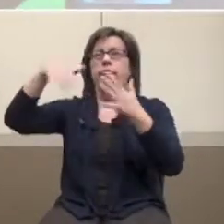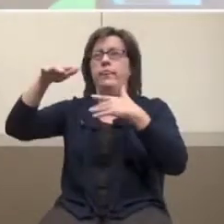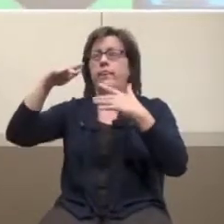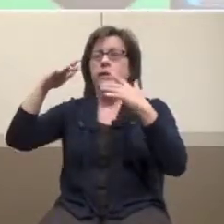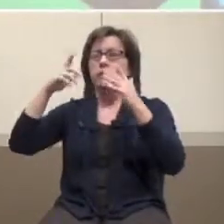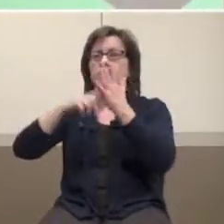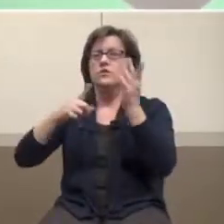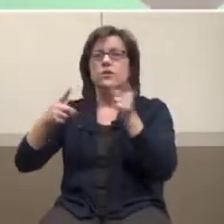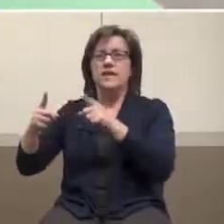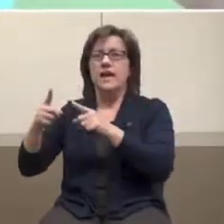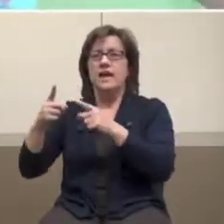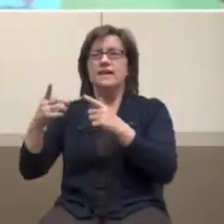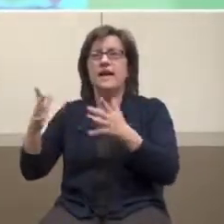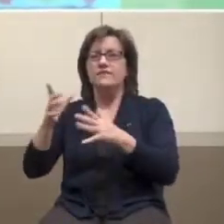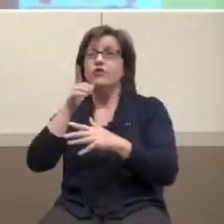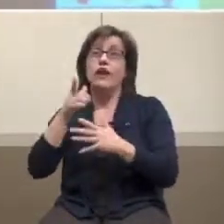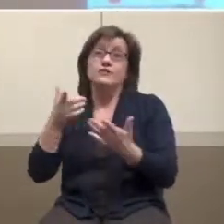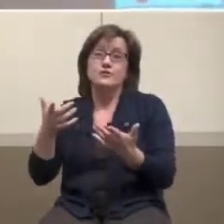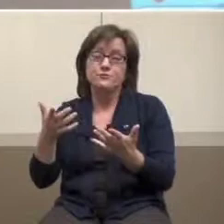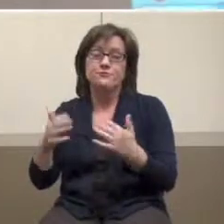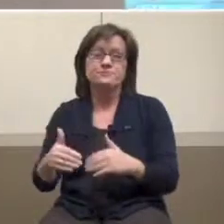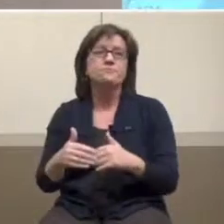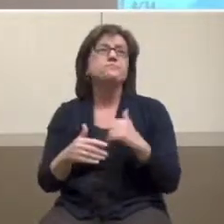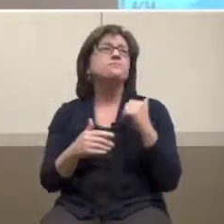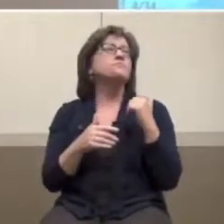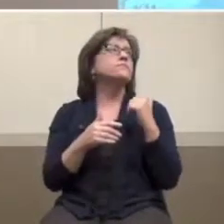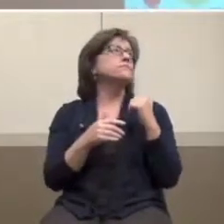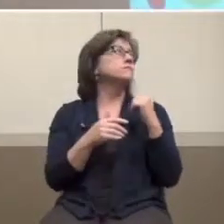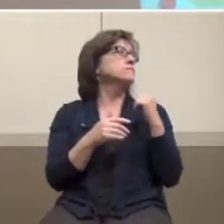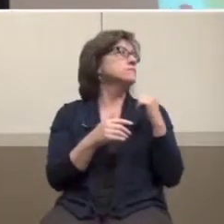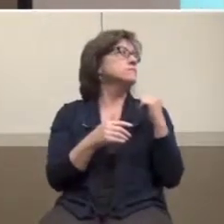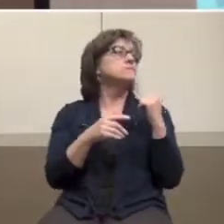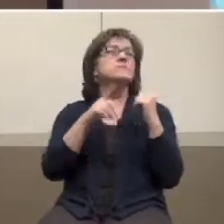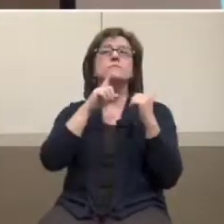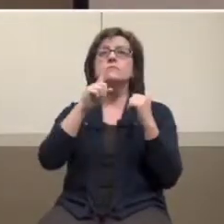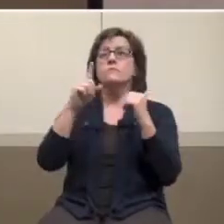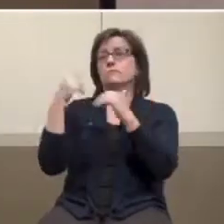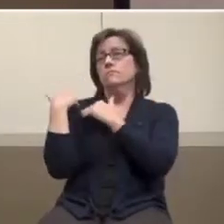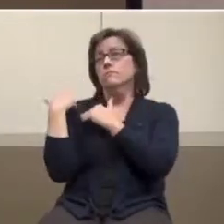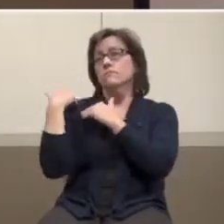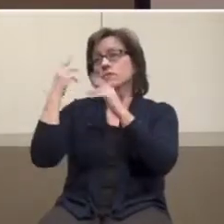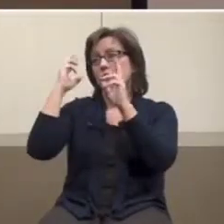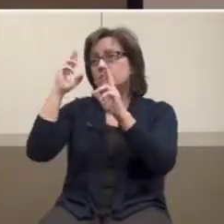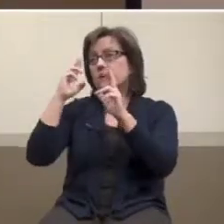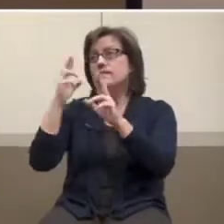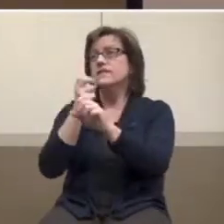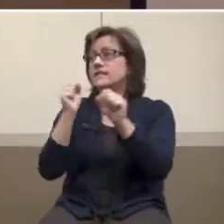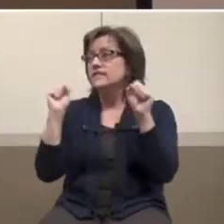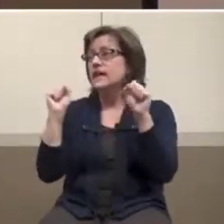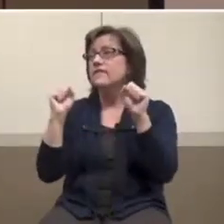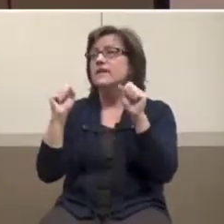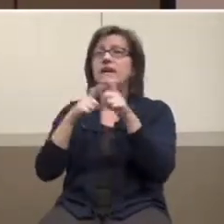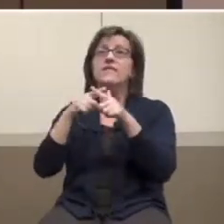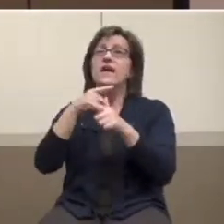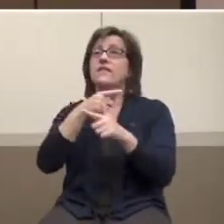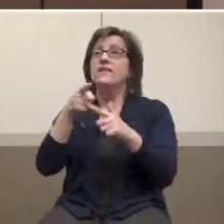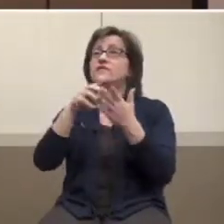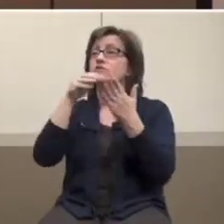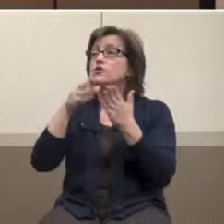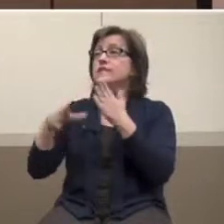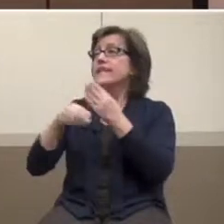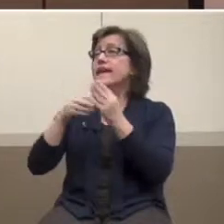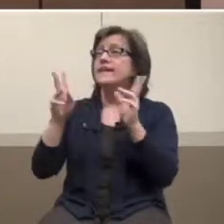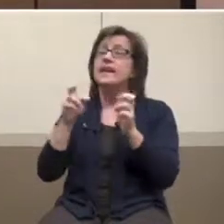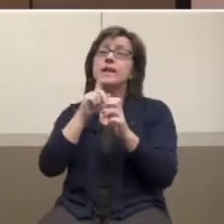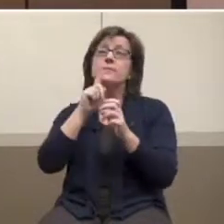These were just their be responsible, be respectful, be safe, and they added be a good friend. Clearly at that point they